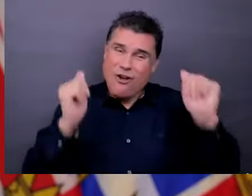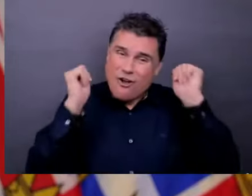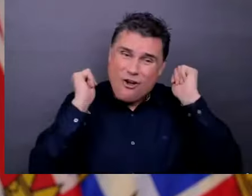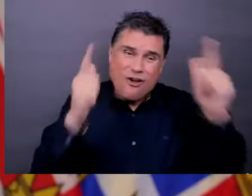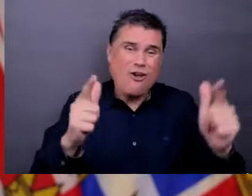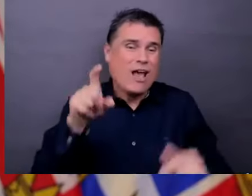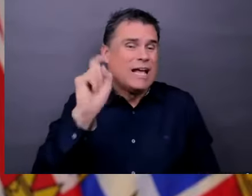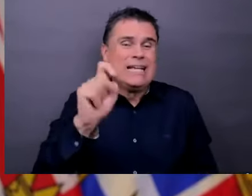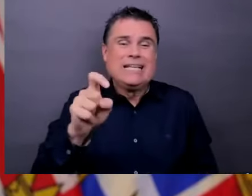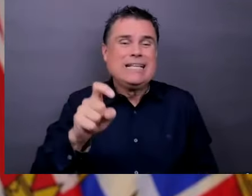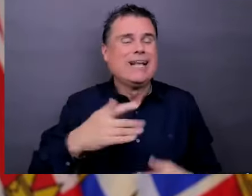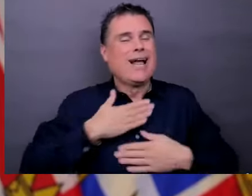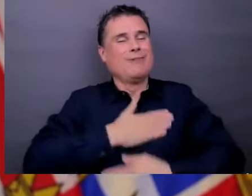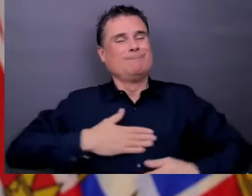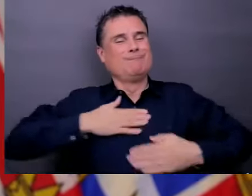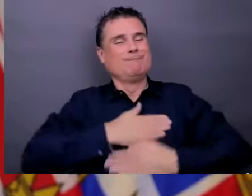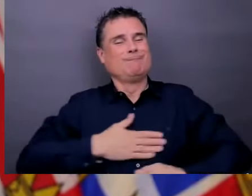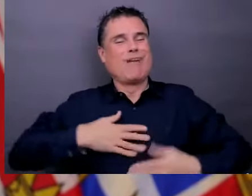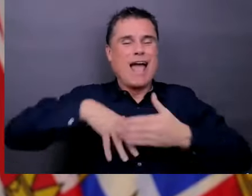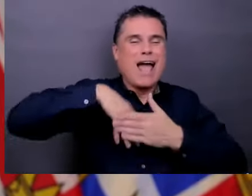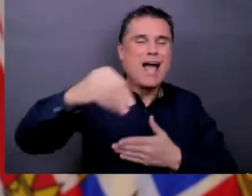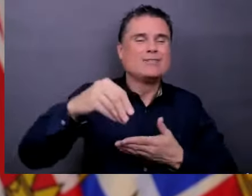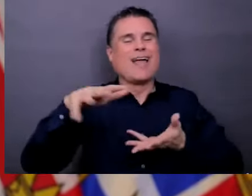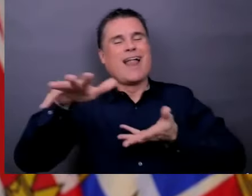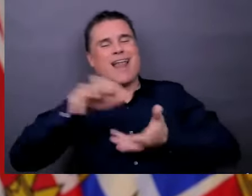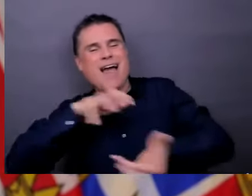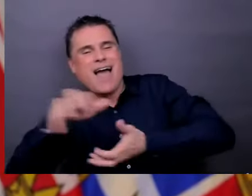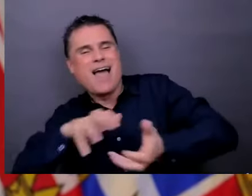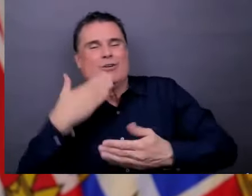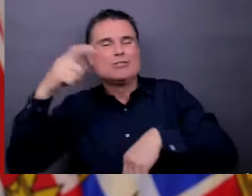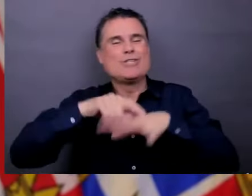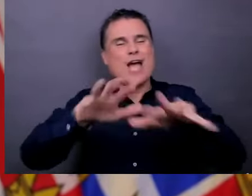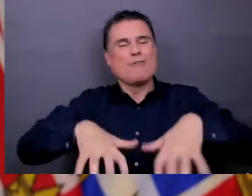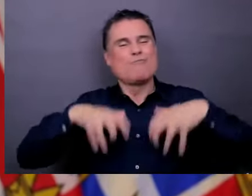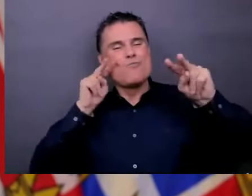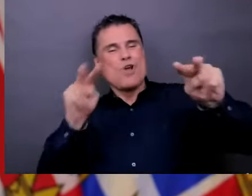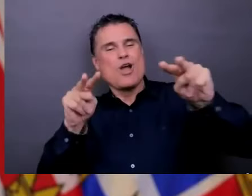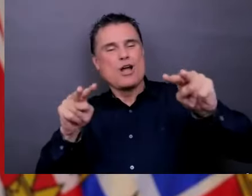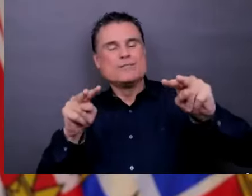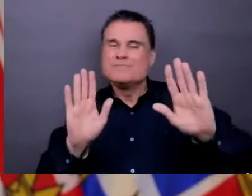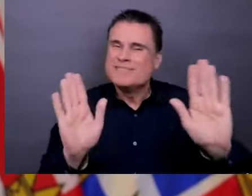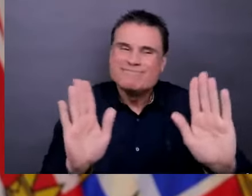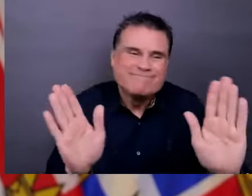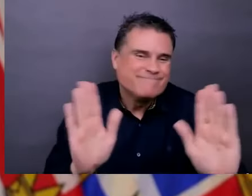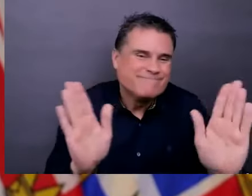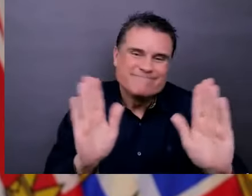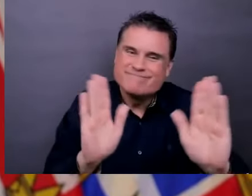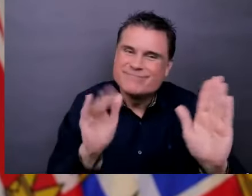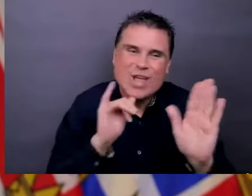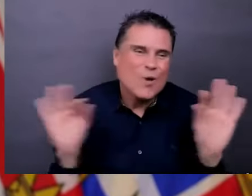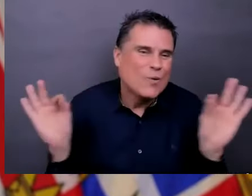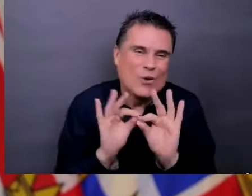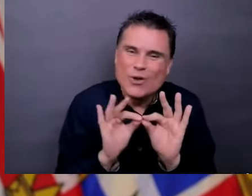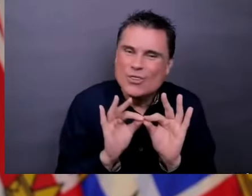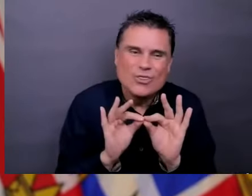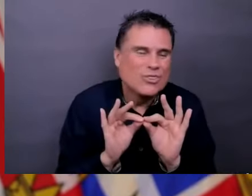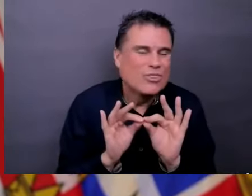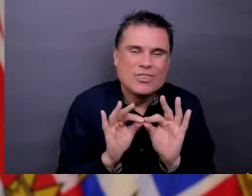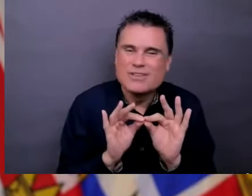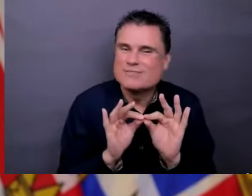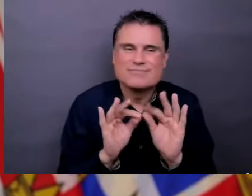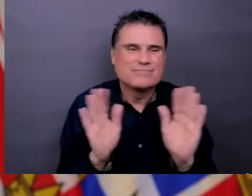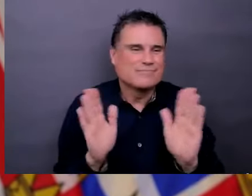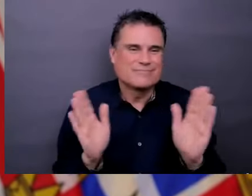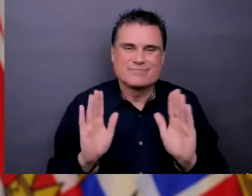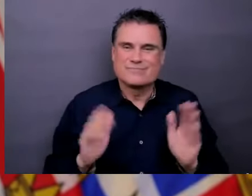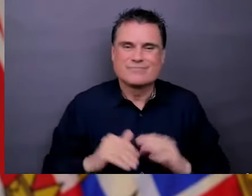it's just a little bit of a stretch, and we're not really breaking the rules too much, that we see spread of this virus and it gets into